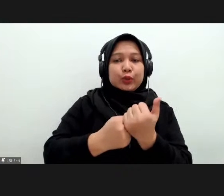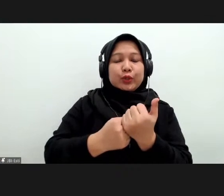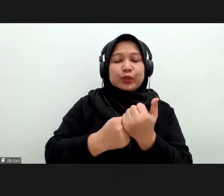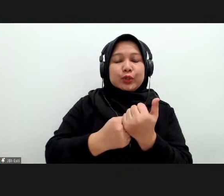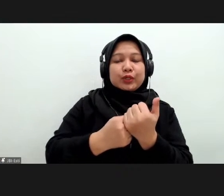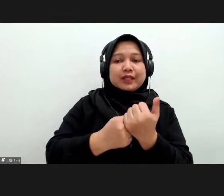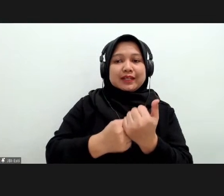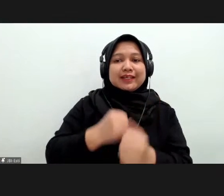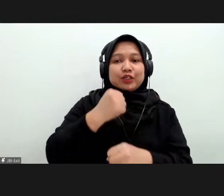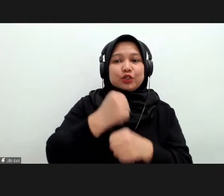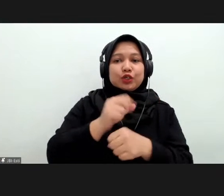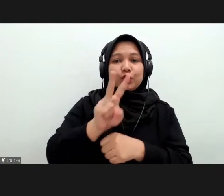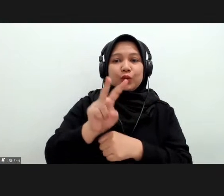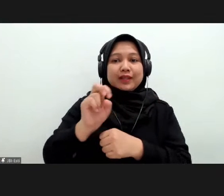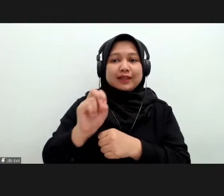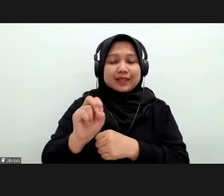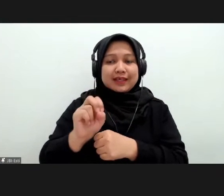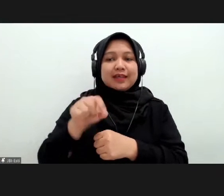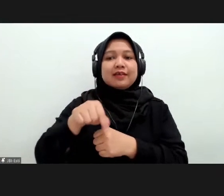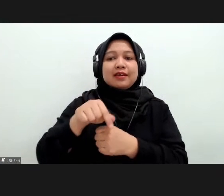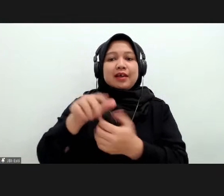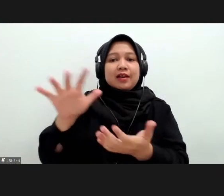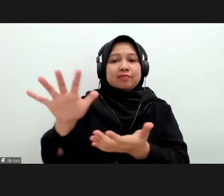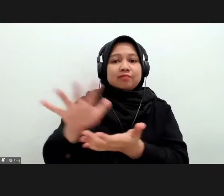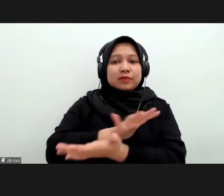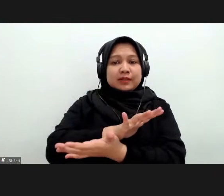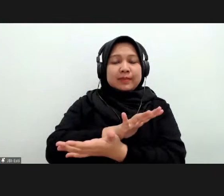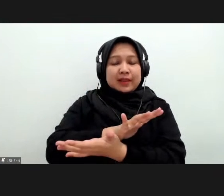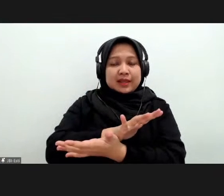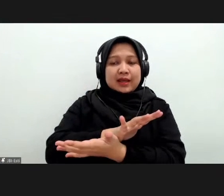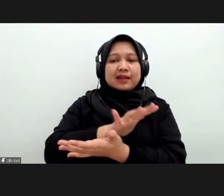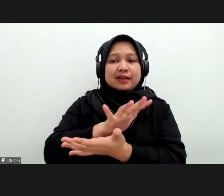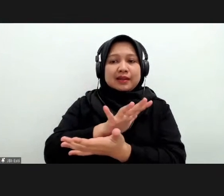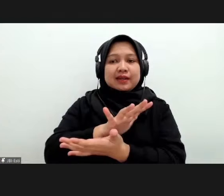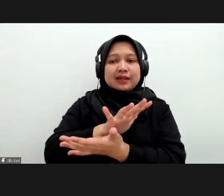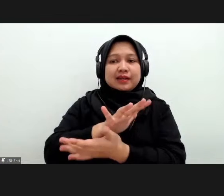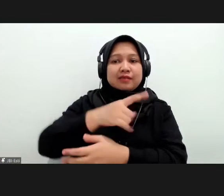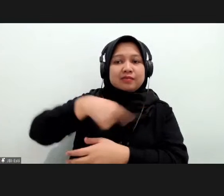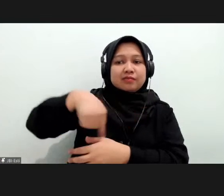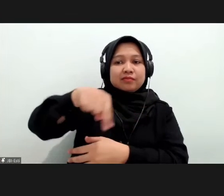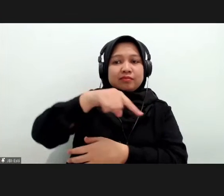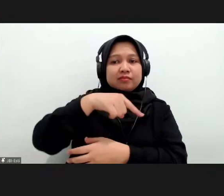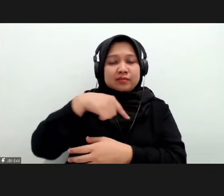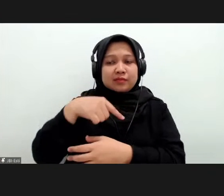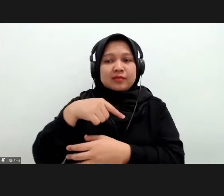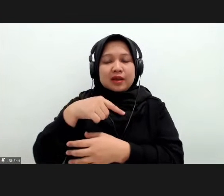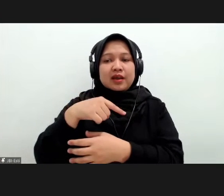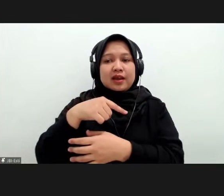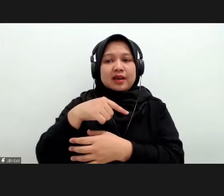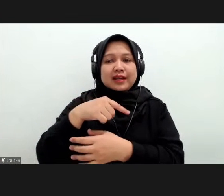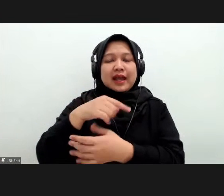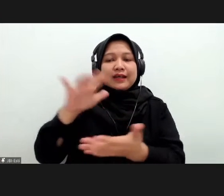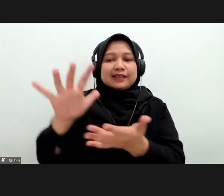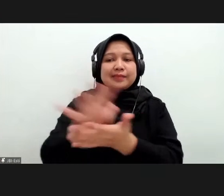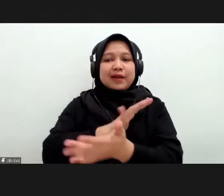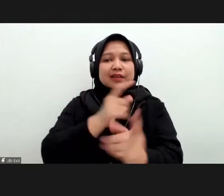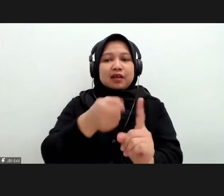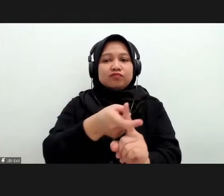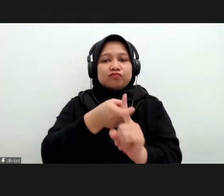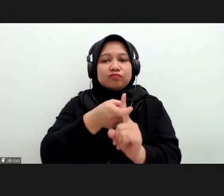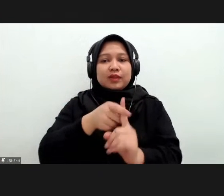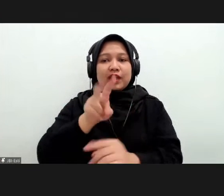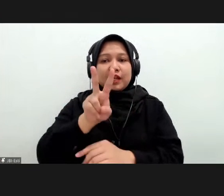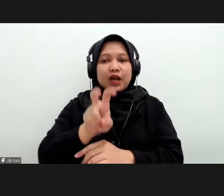of us should reap the benefit to improve and expand the to improve